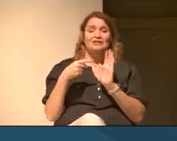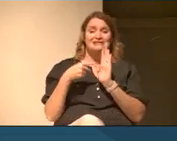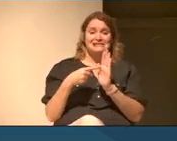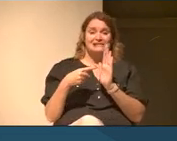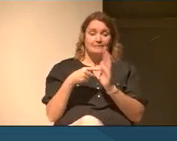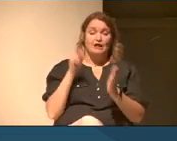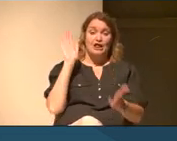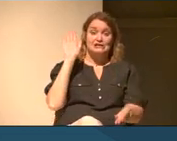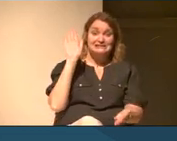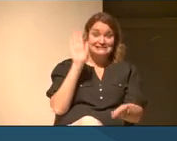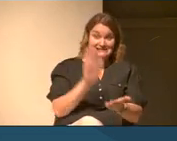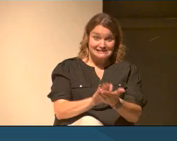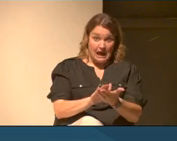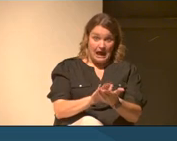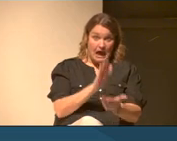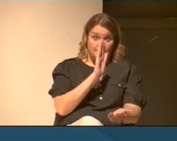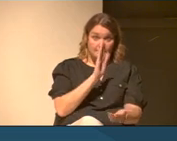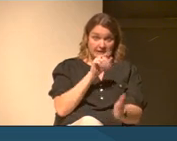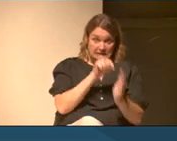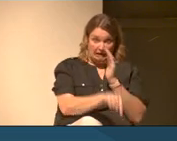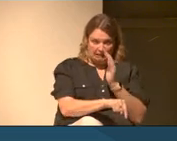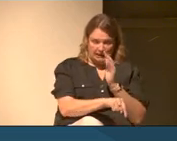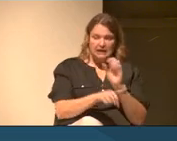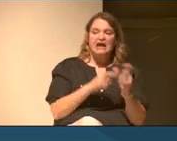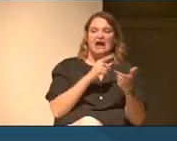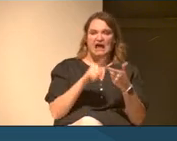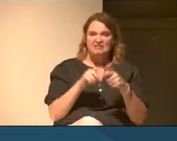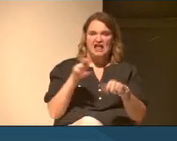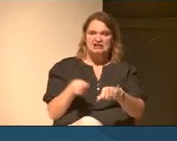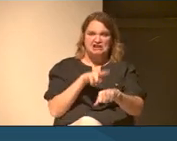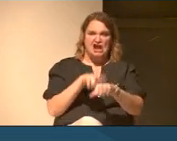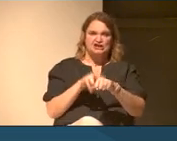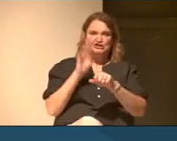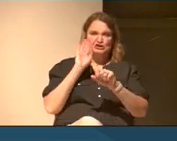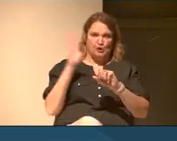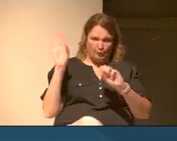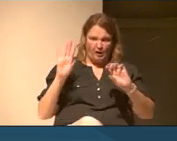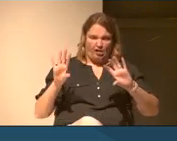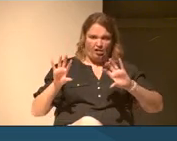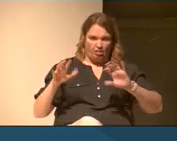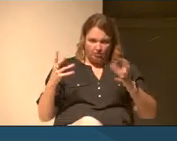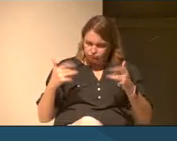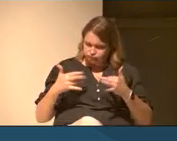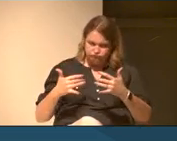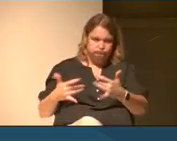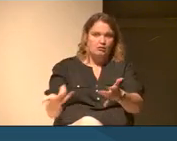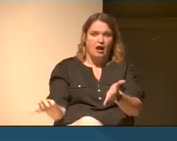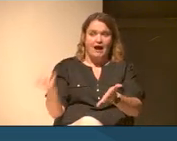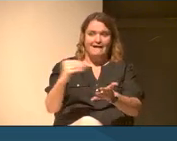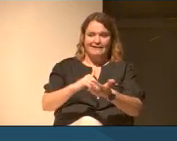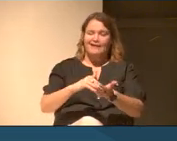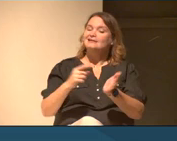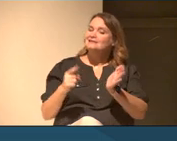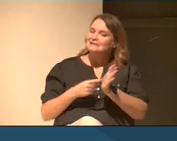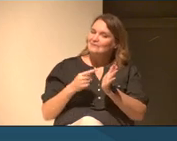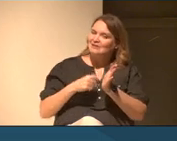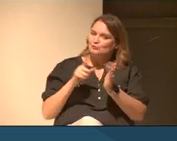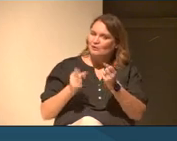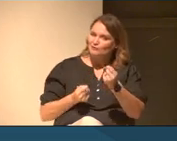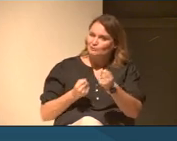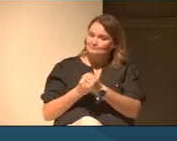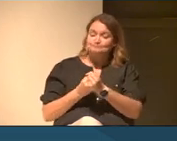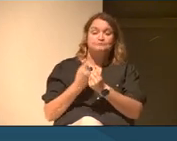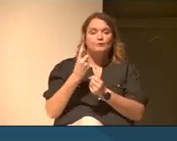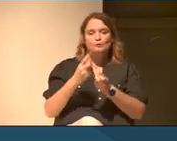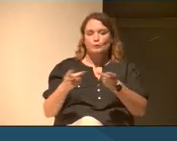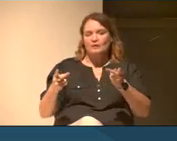killing things and nature was able to rebound on its own. Sometimes we have to give nature a little bit of a helping hand. This is an example of a place that I was really lucky